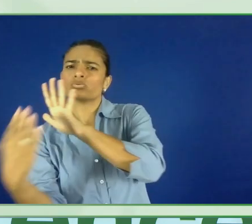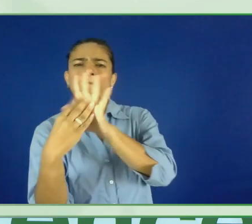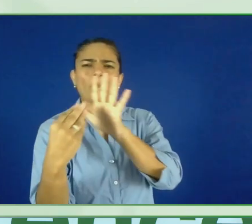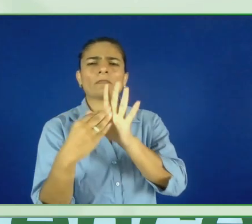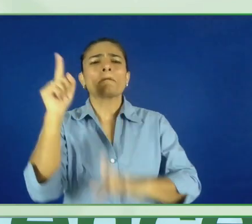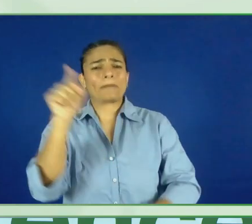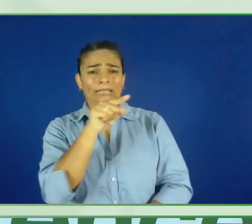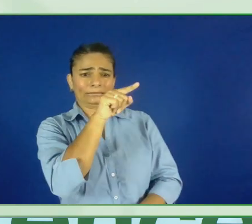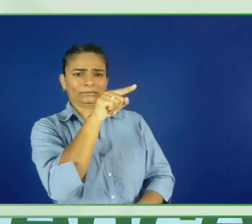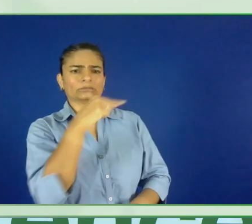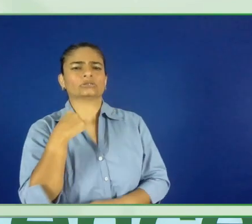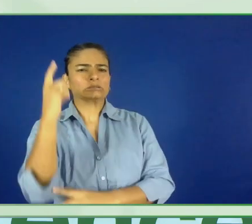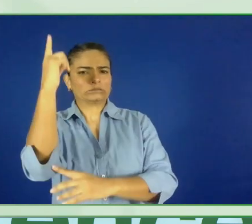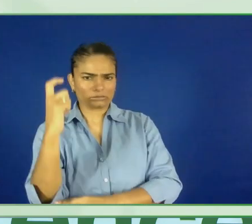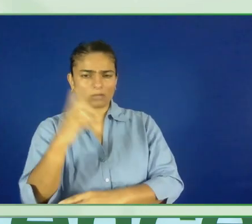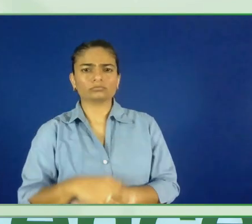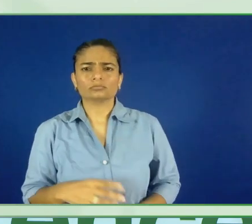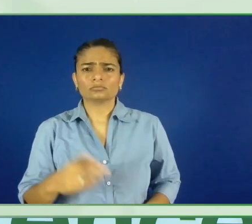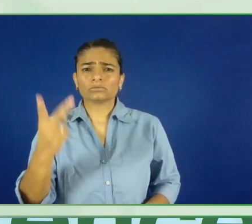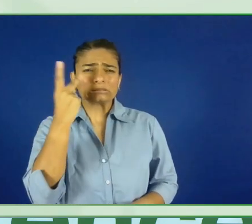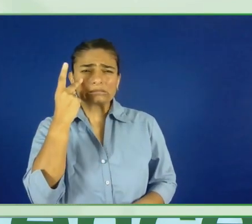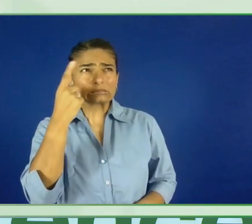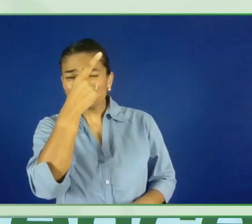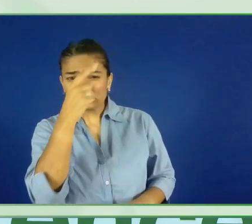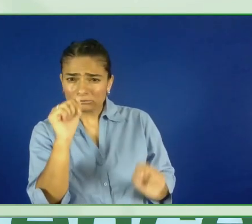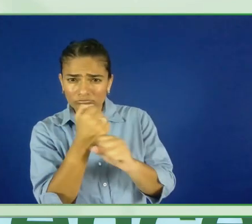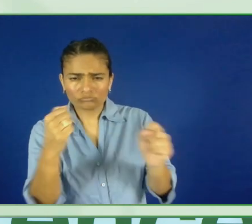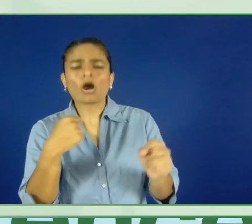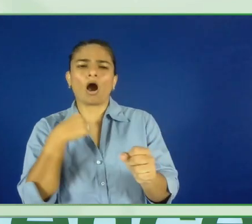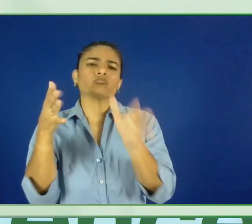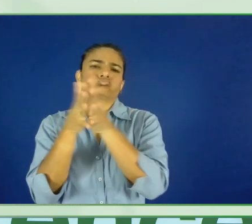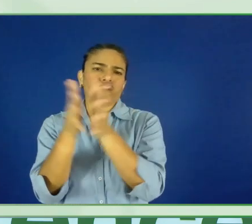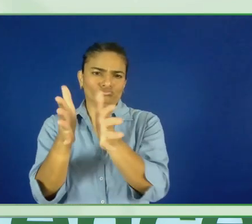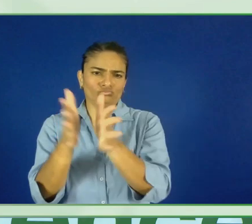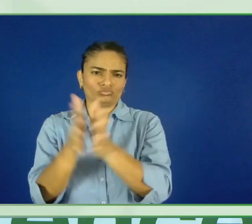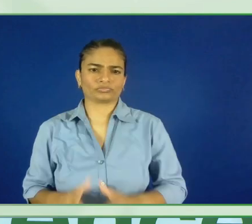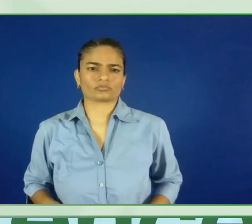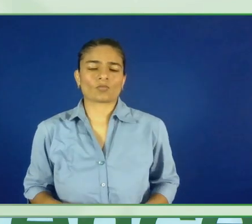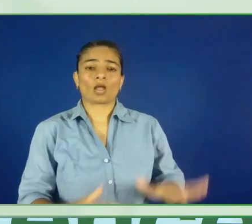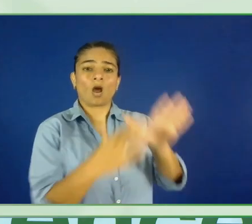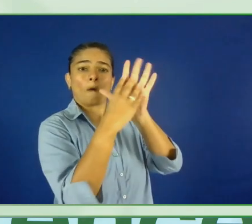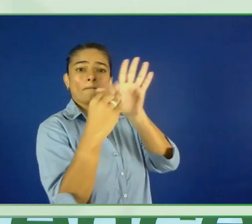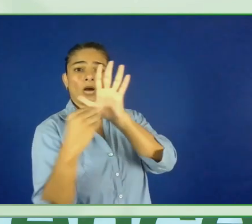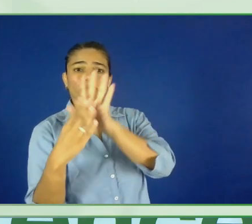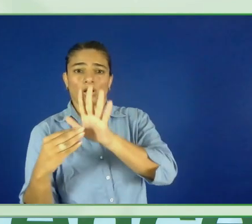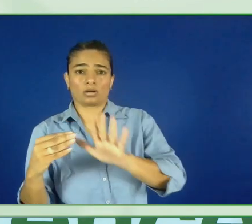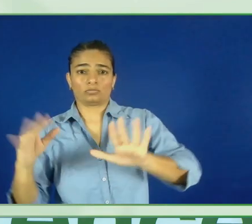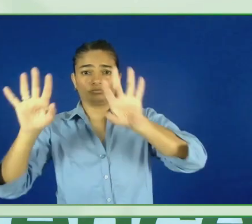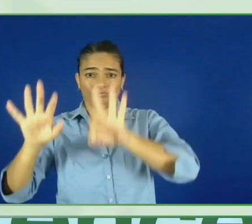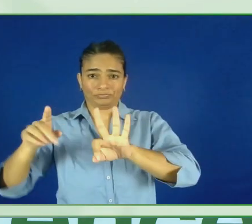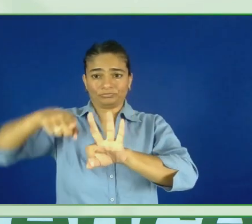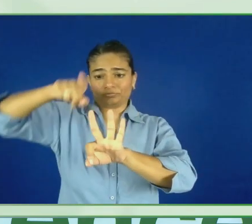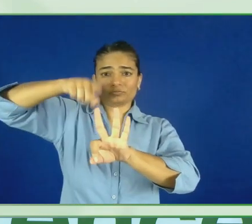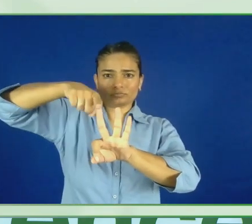The first model that we worked on and that we finished, the name was called Zero Project AI Assistant. It's still a